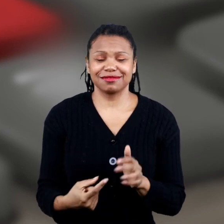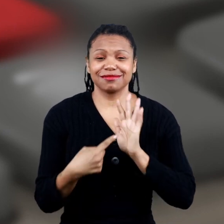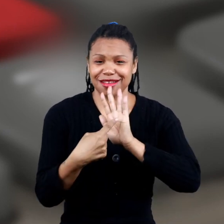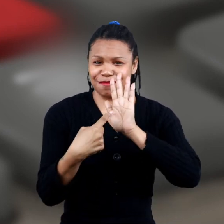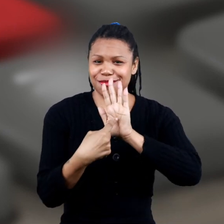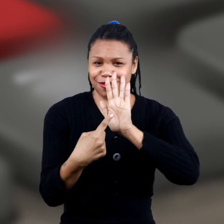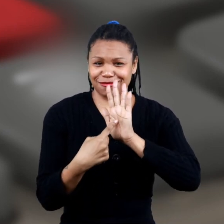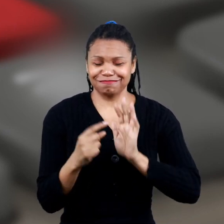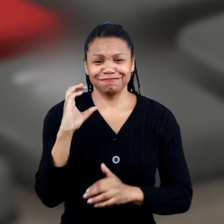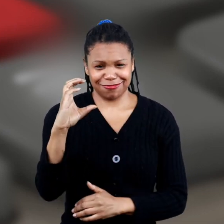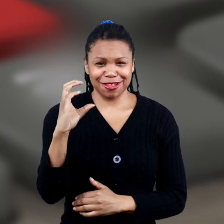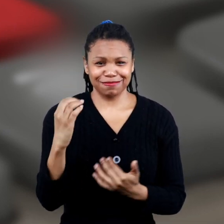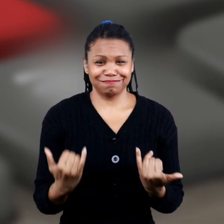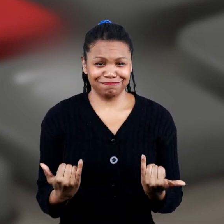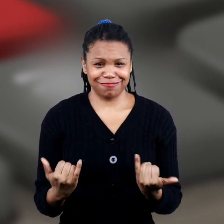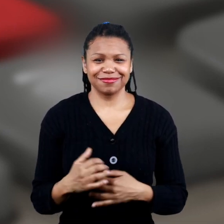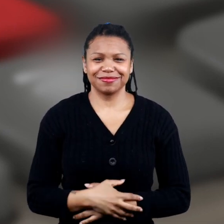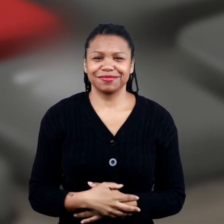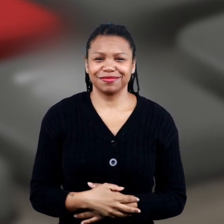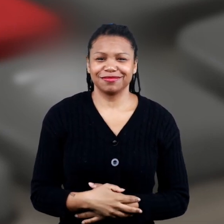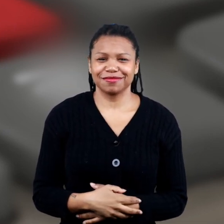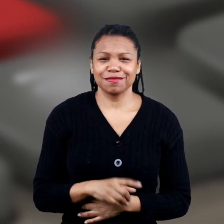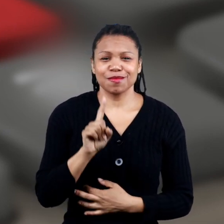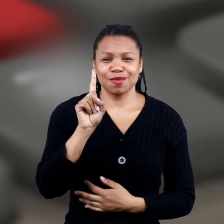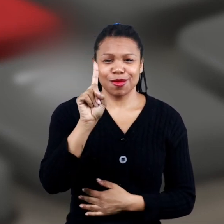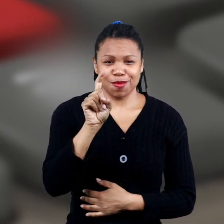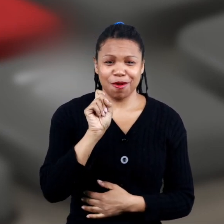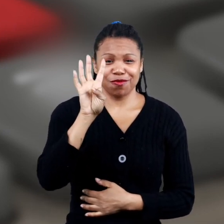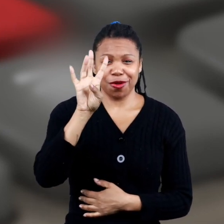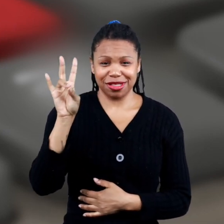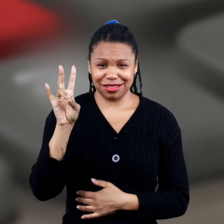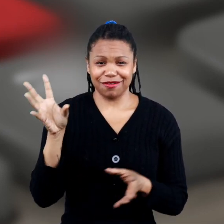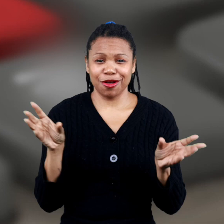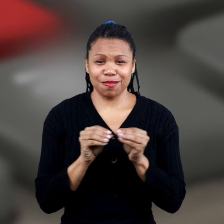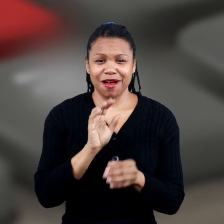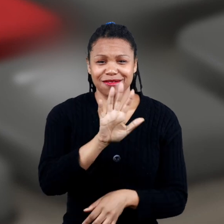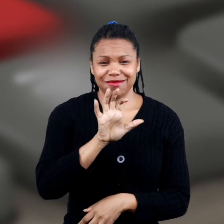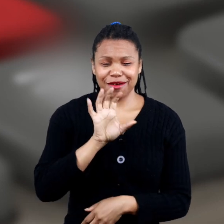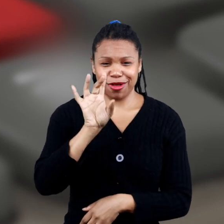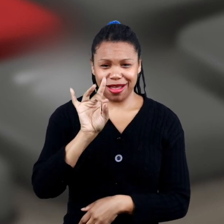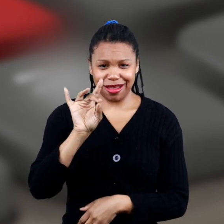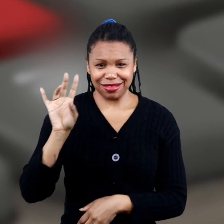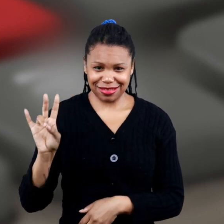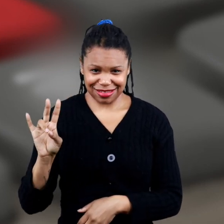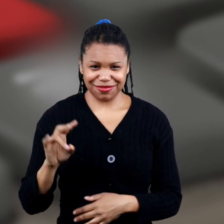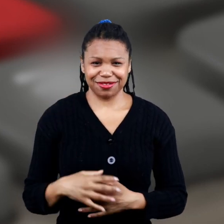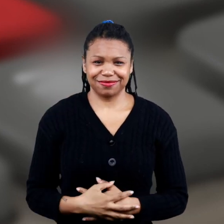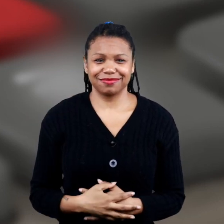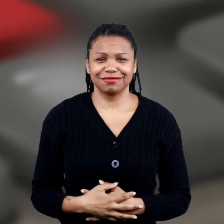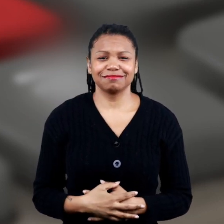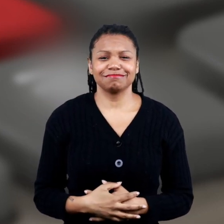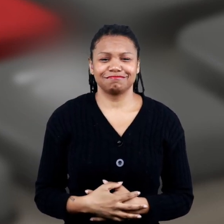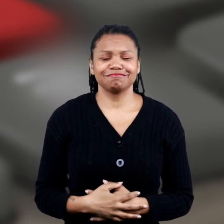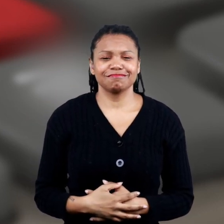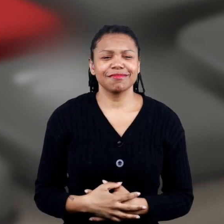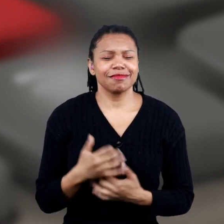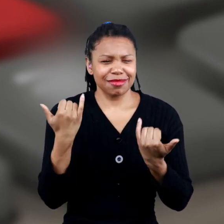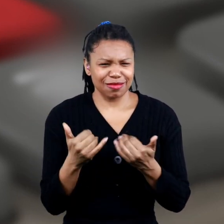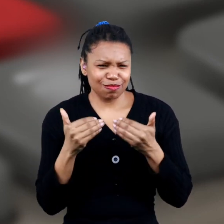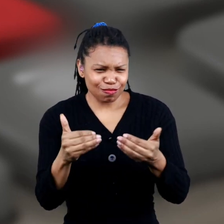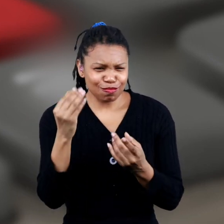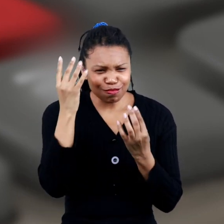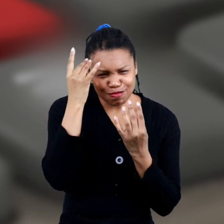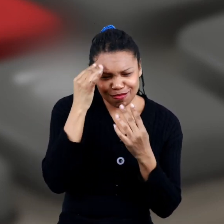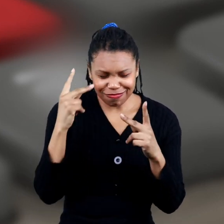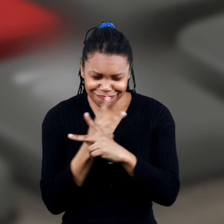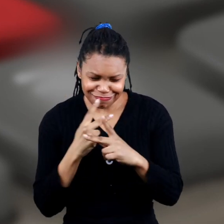here. Example C. A hundred and forty-seven plus five hundred and eighty-seven. I'm going